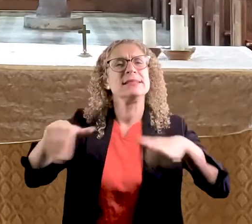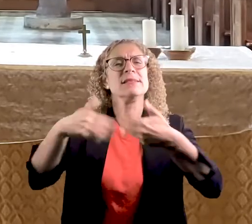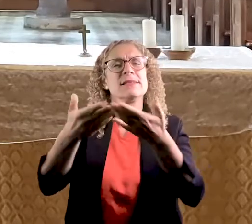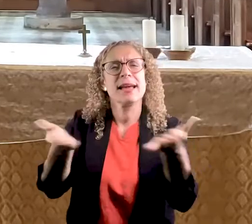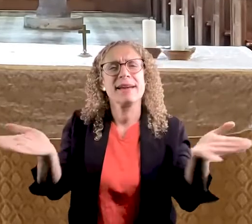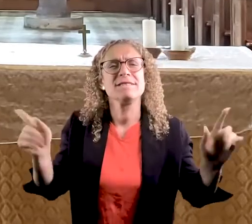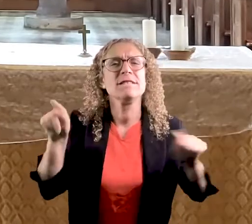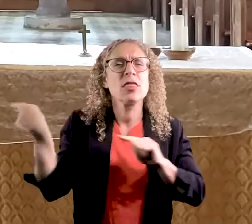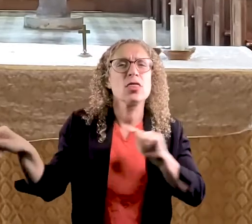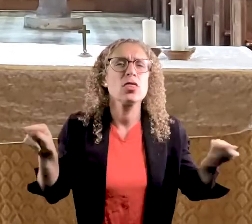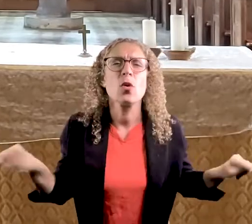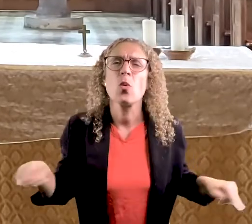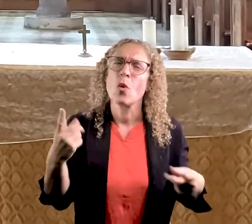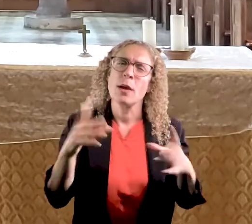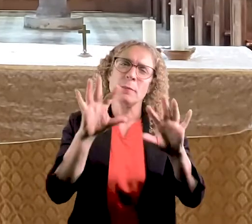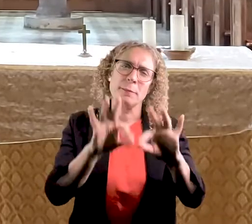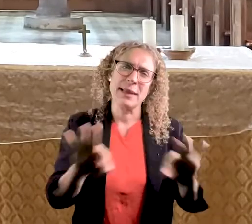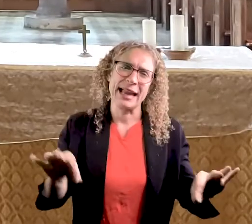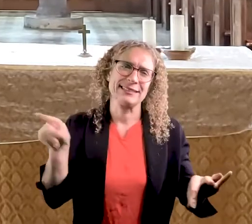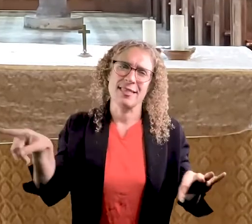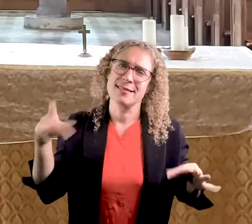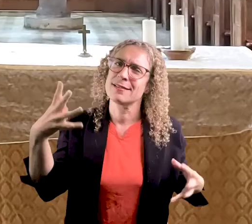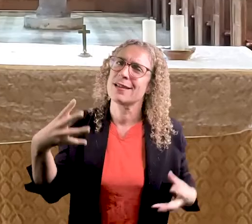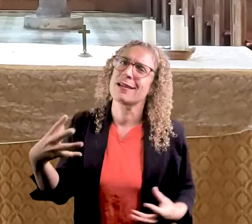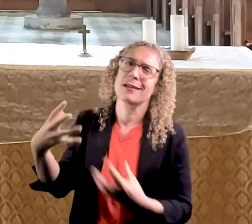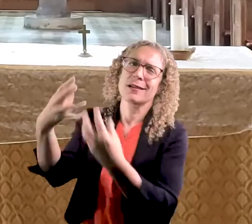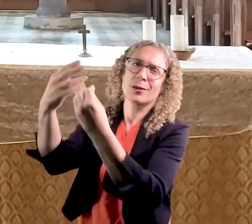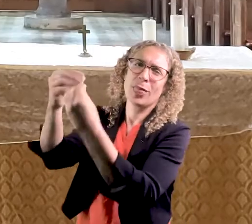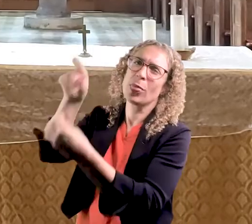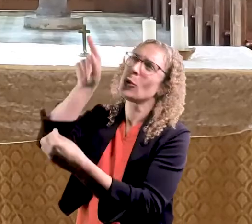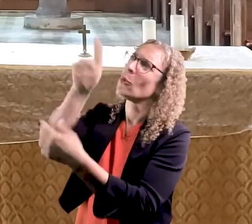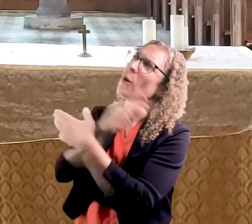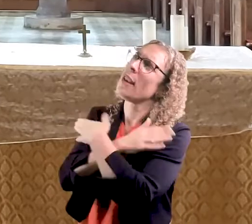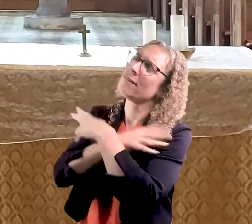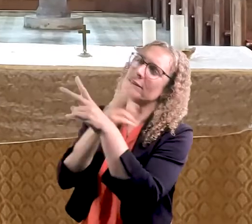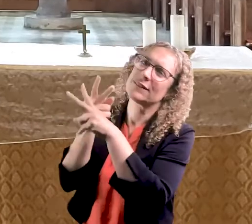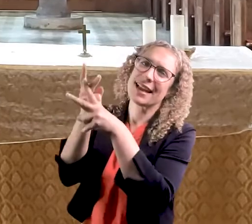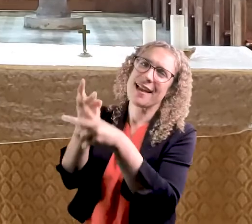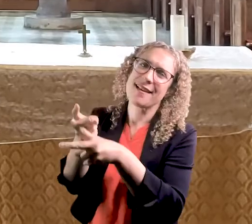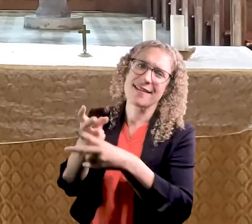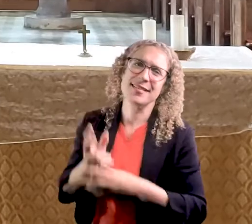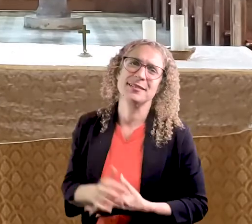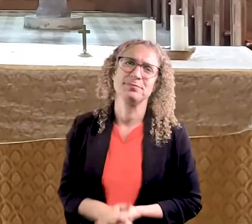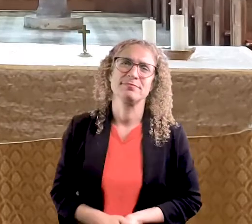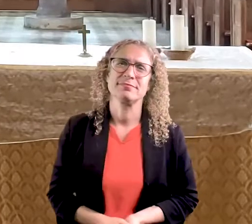may rest upon them as they dwell in your loving care.